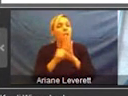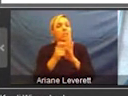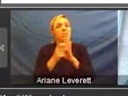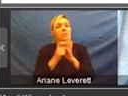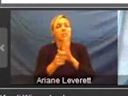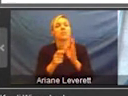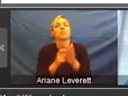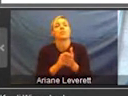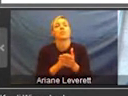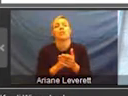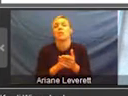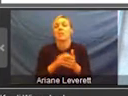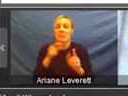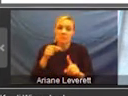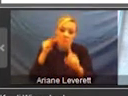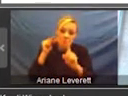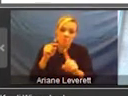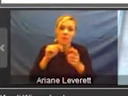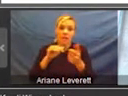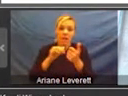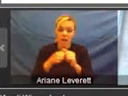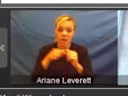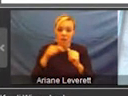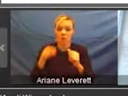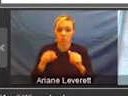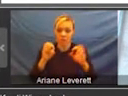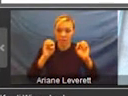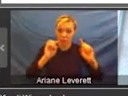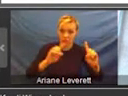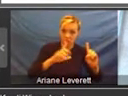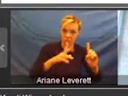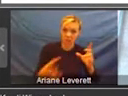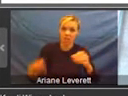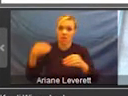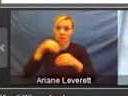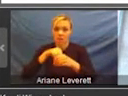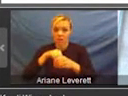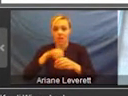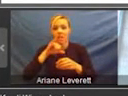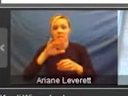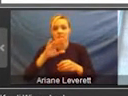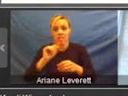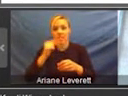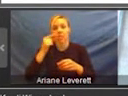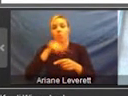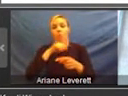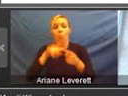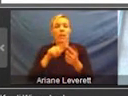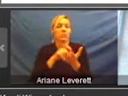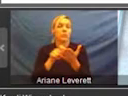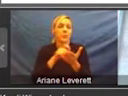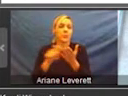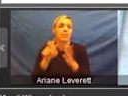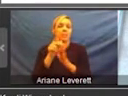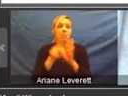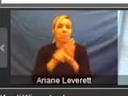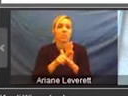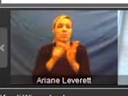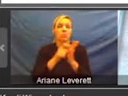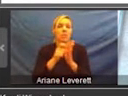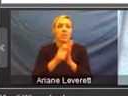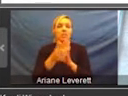integrate ICTs, or what to take into consideration on policy design level when it is